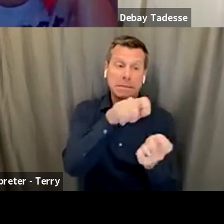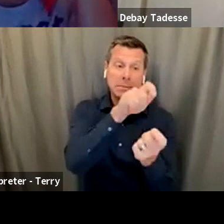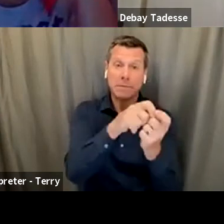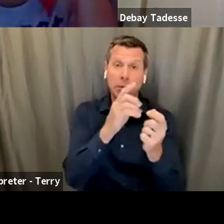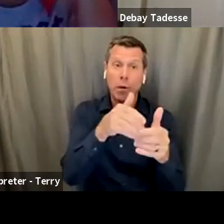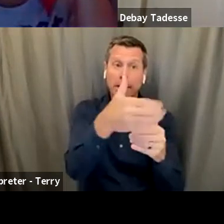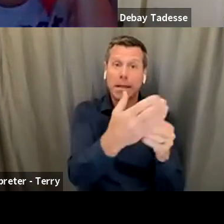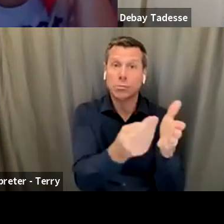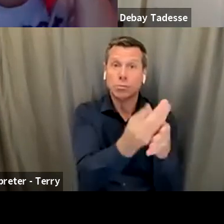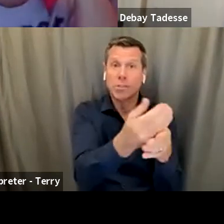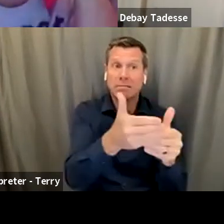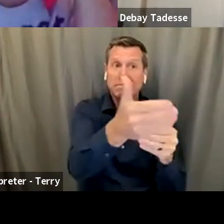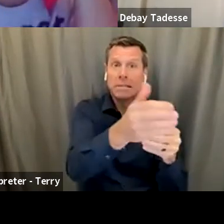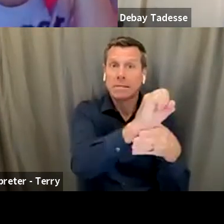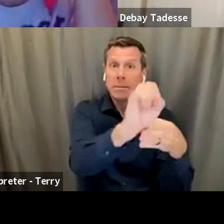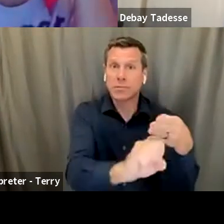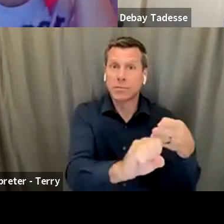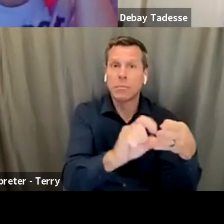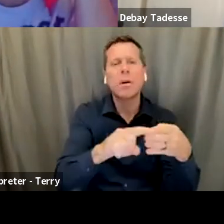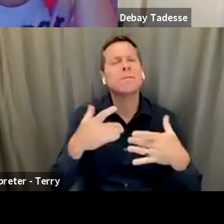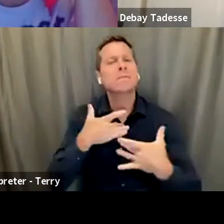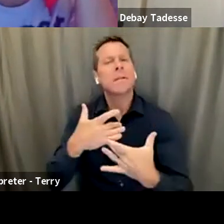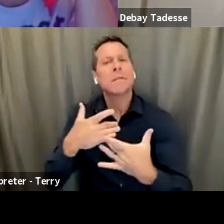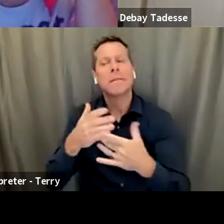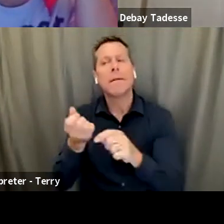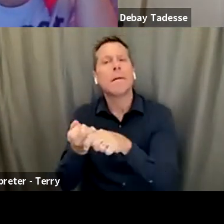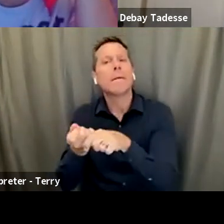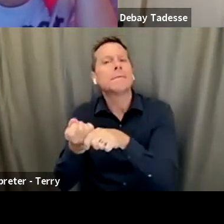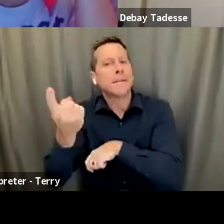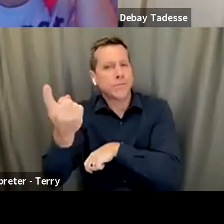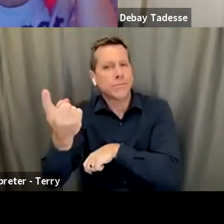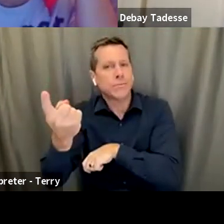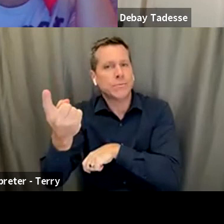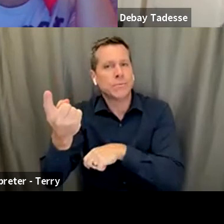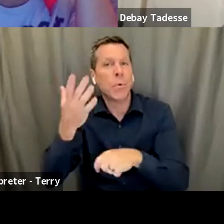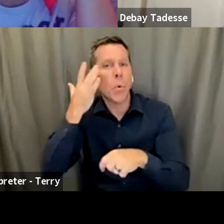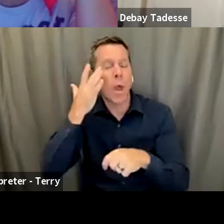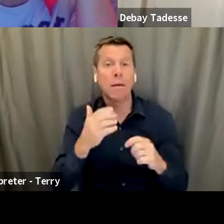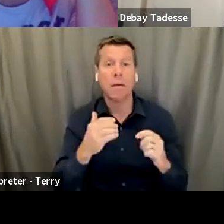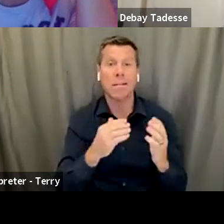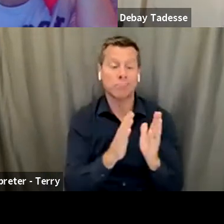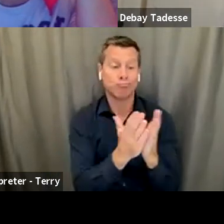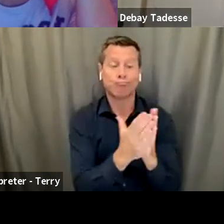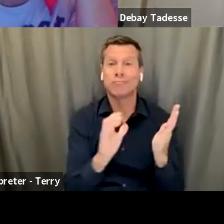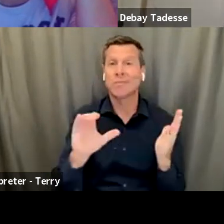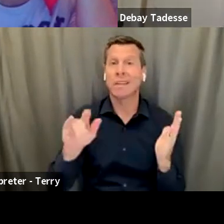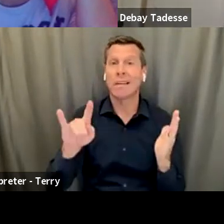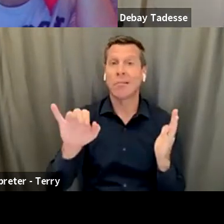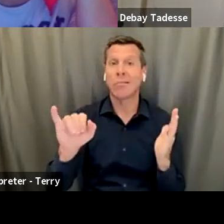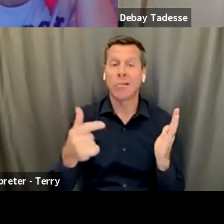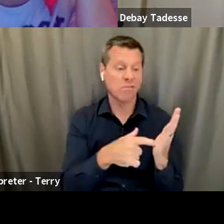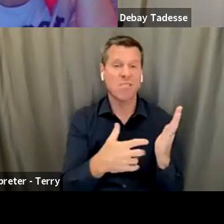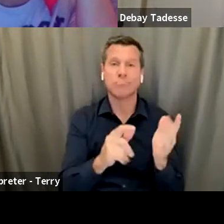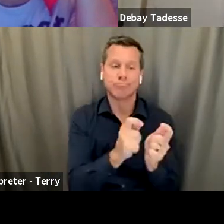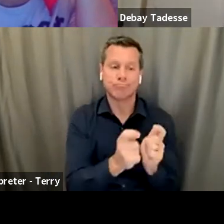normally it's the following year because that allows us to then also make changes to the catalog, to anything associated with the degrees